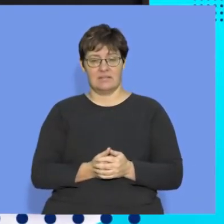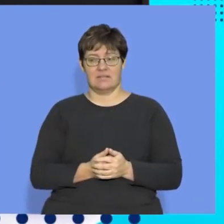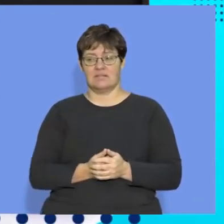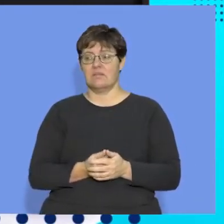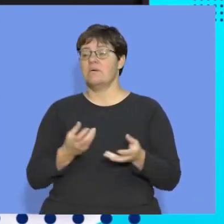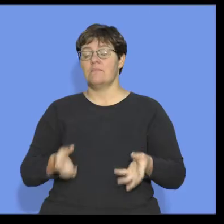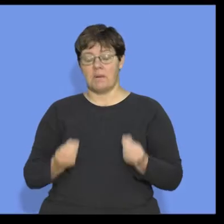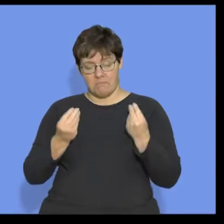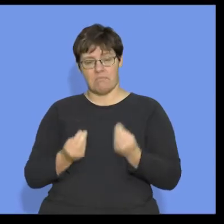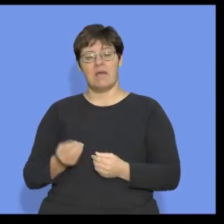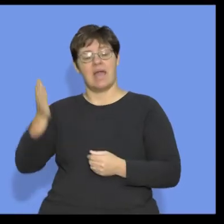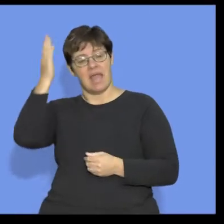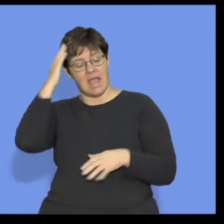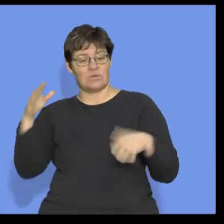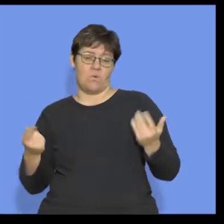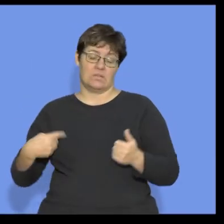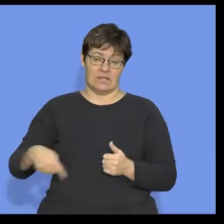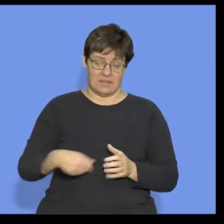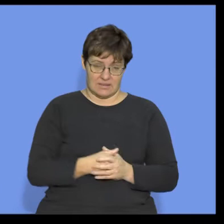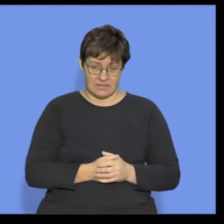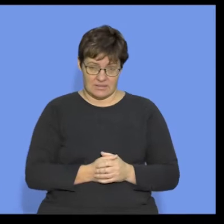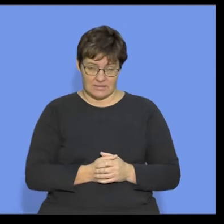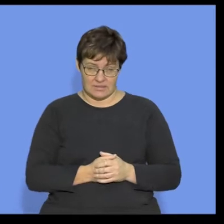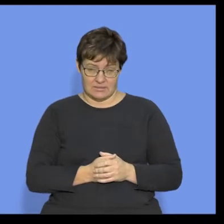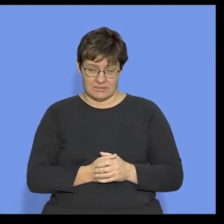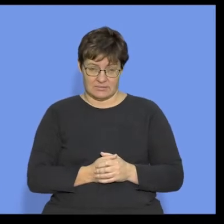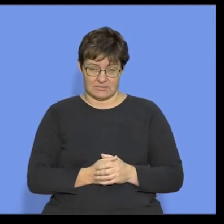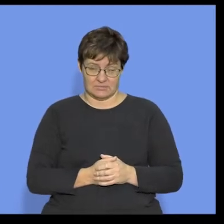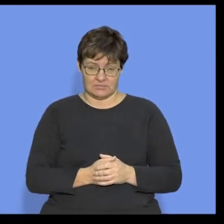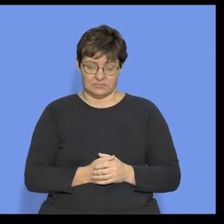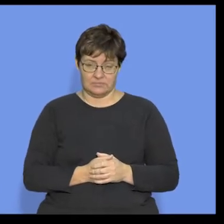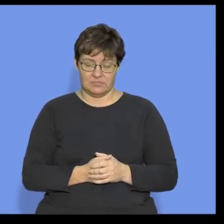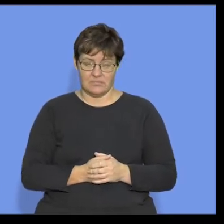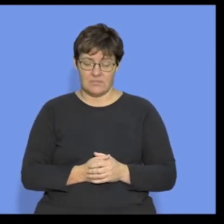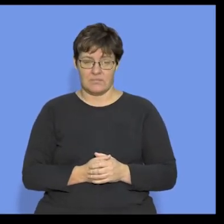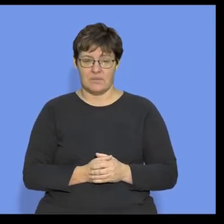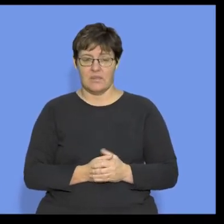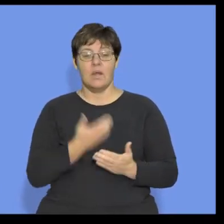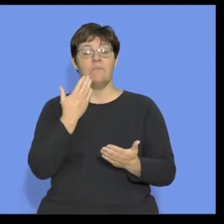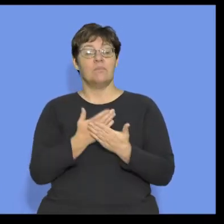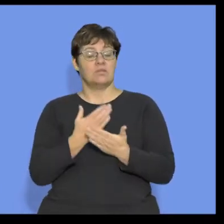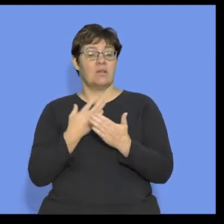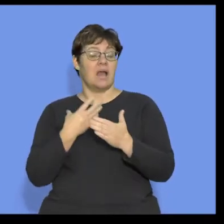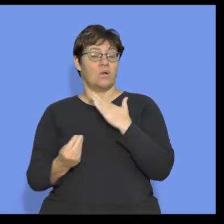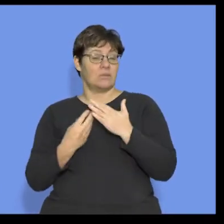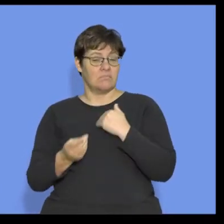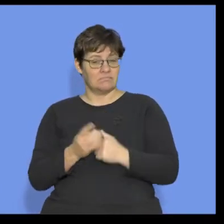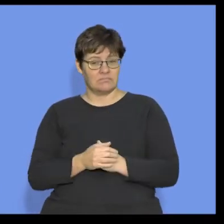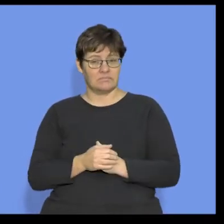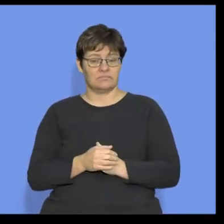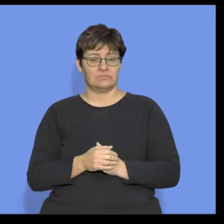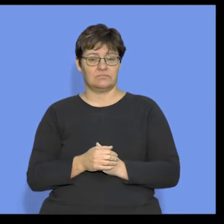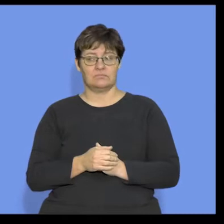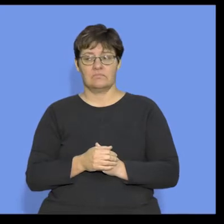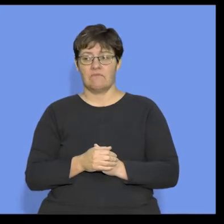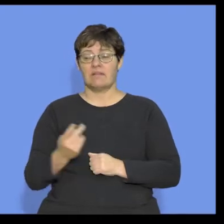get what? Head or tail. Are we together? Then the possible outcomes, those are